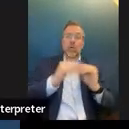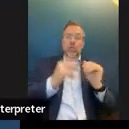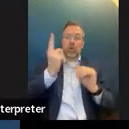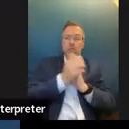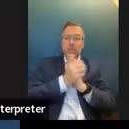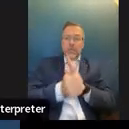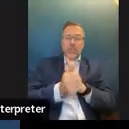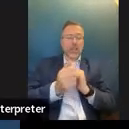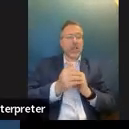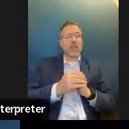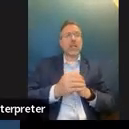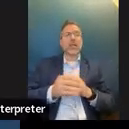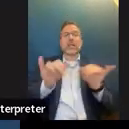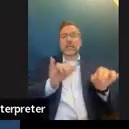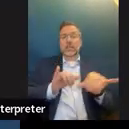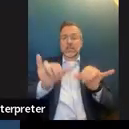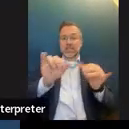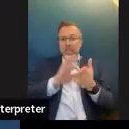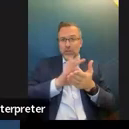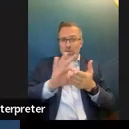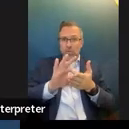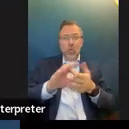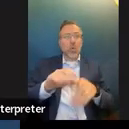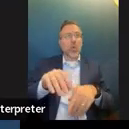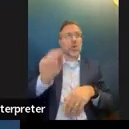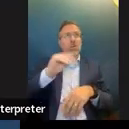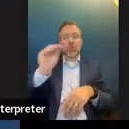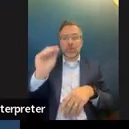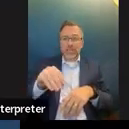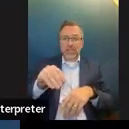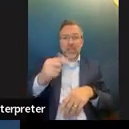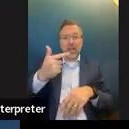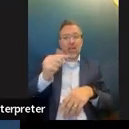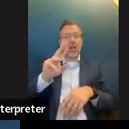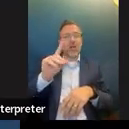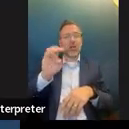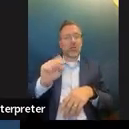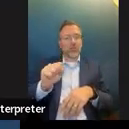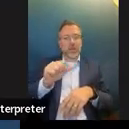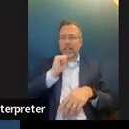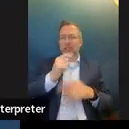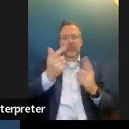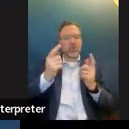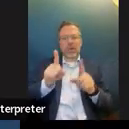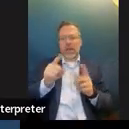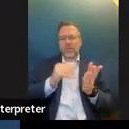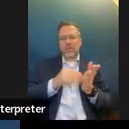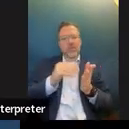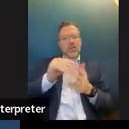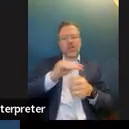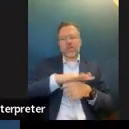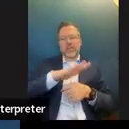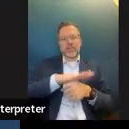scores, percentile, and grades don't happen really often enough